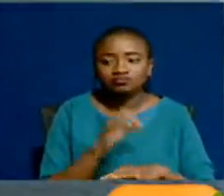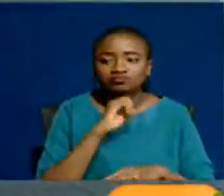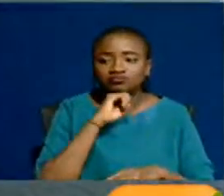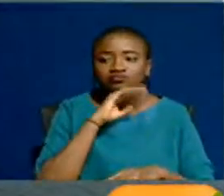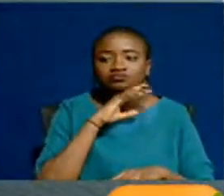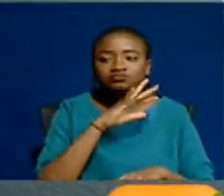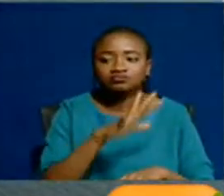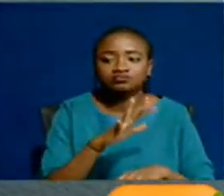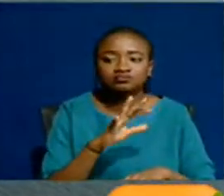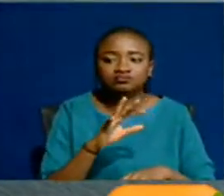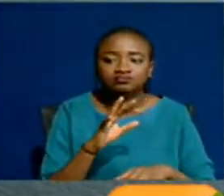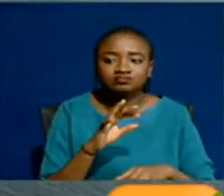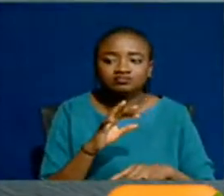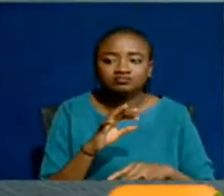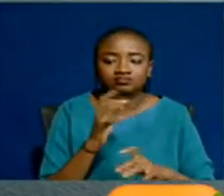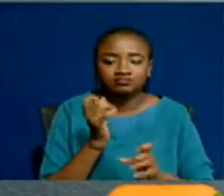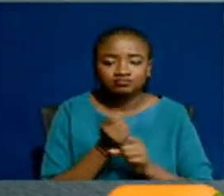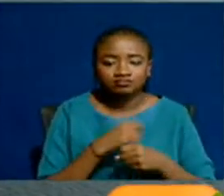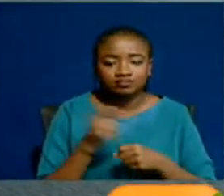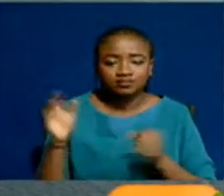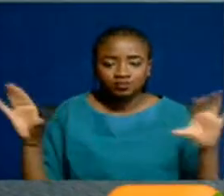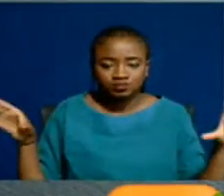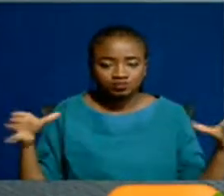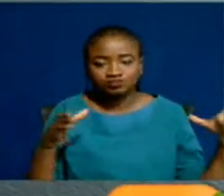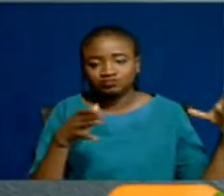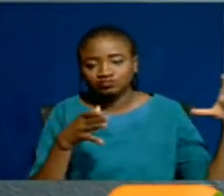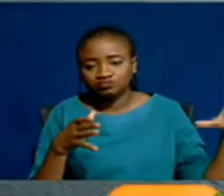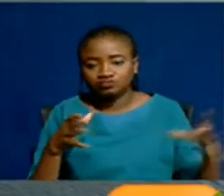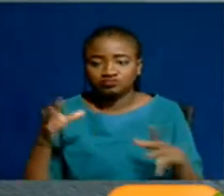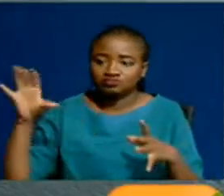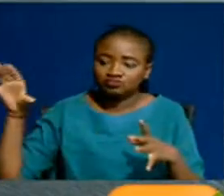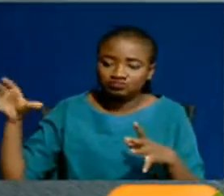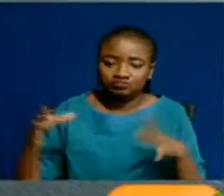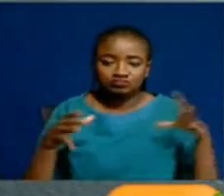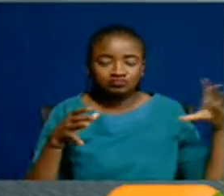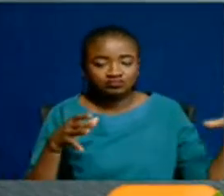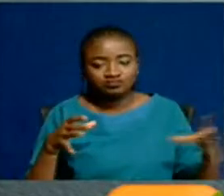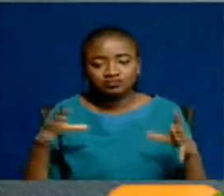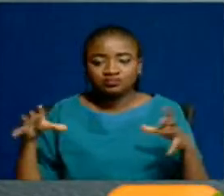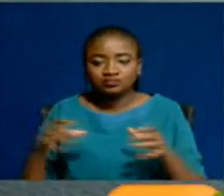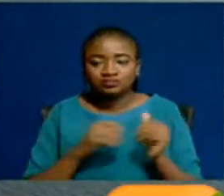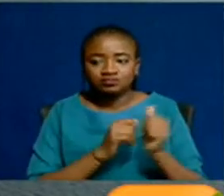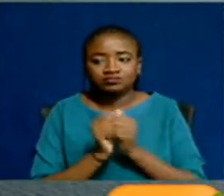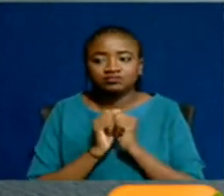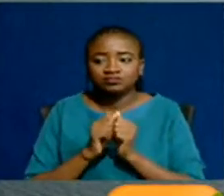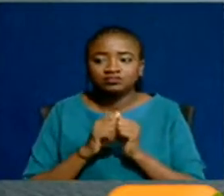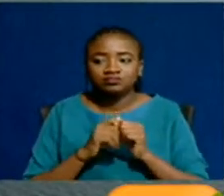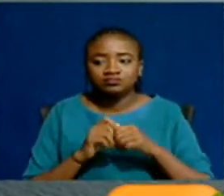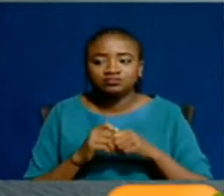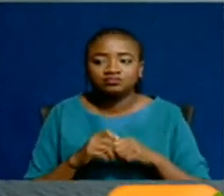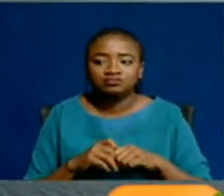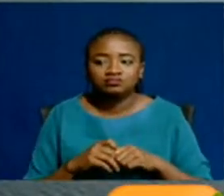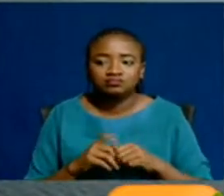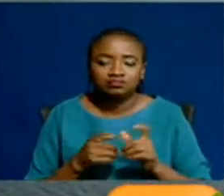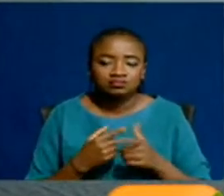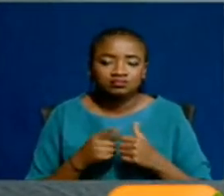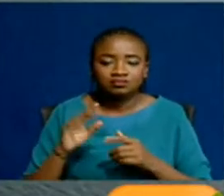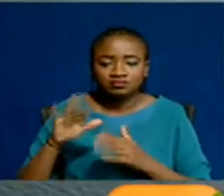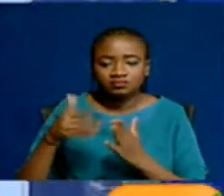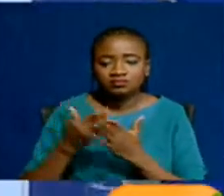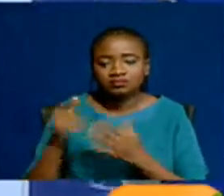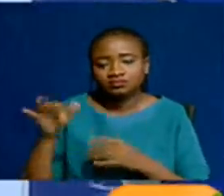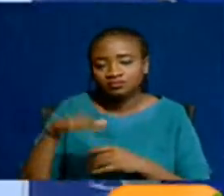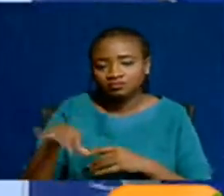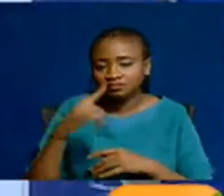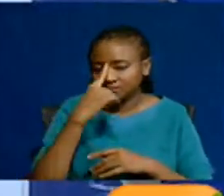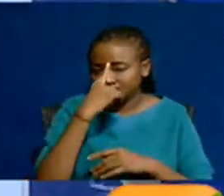them bring the groups together as they move towards the destination they are going to, from Europe and drop on east on Indian